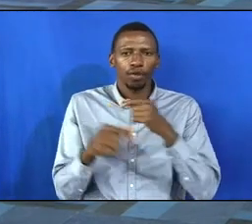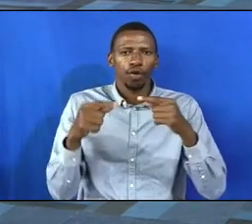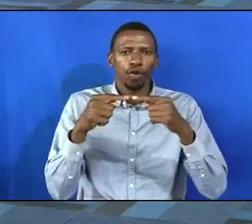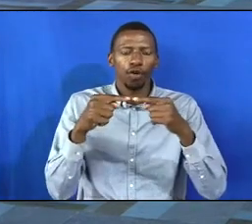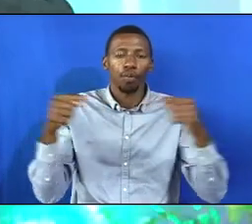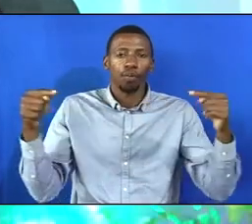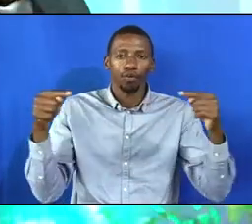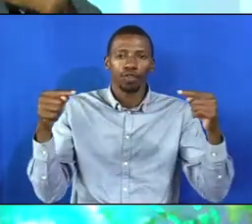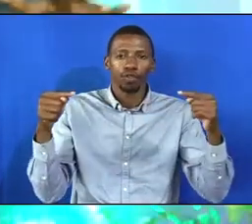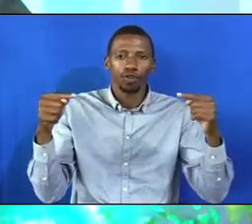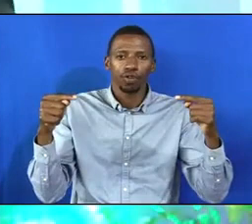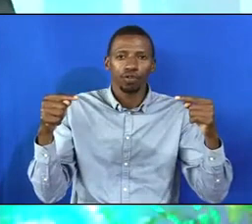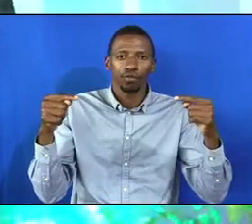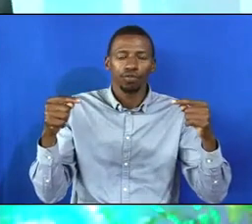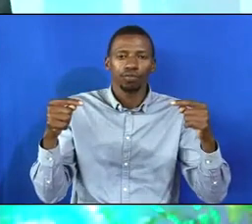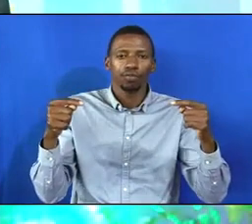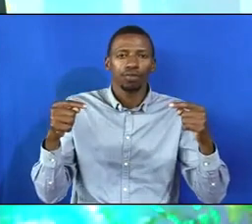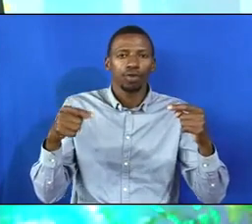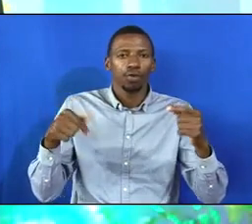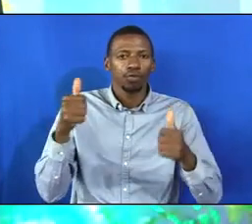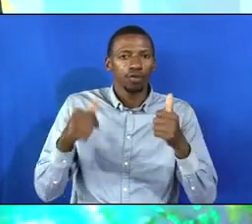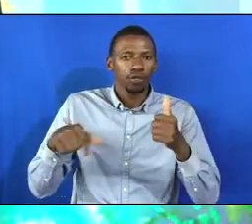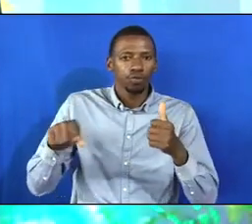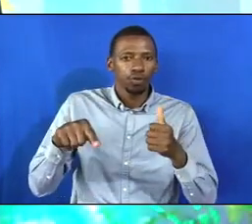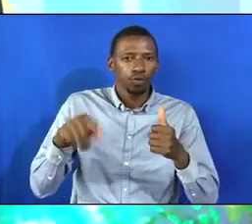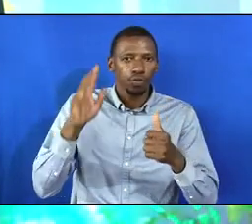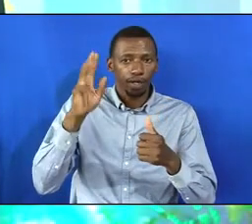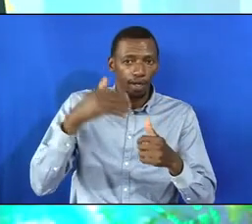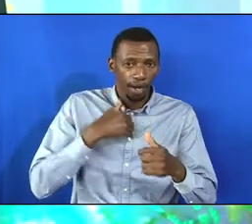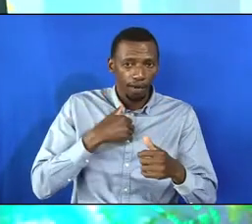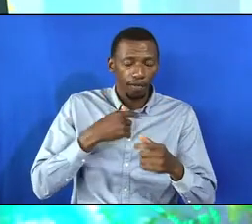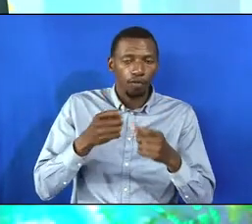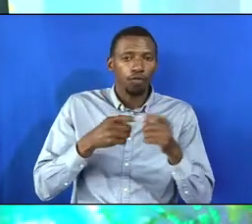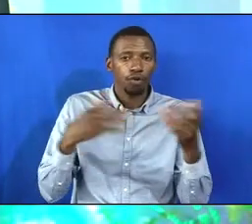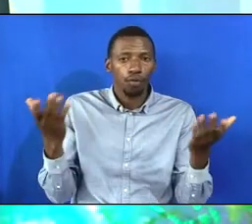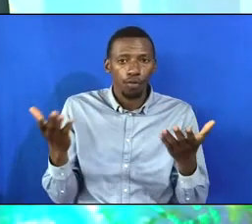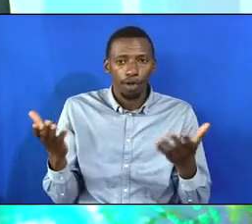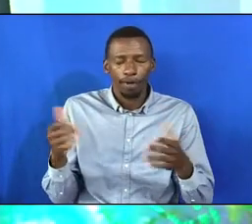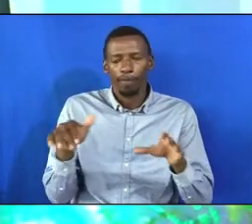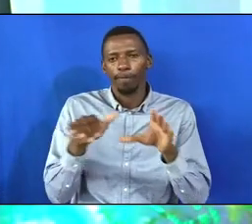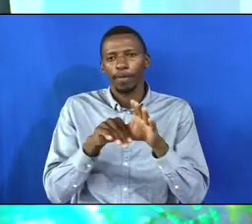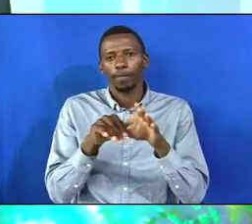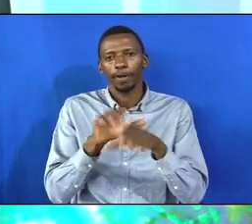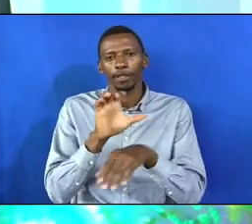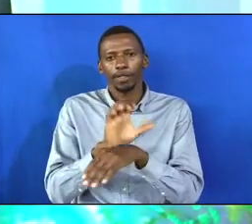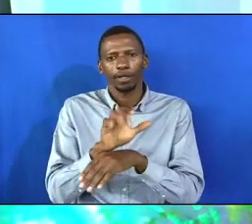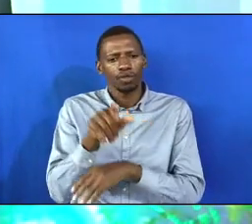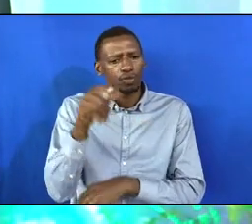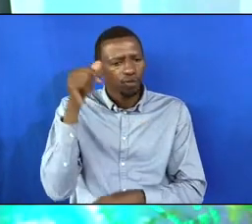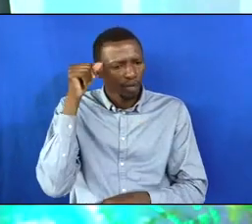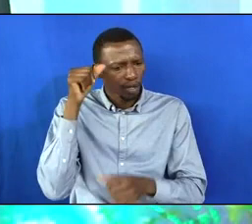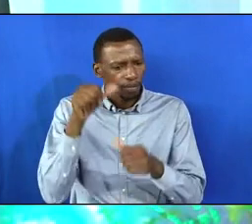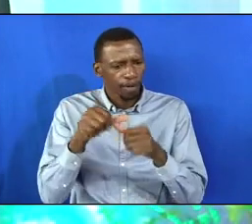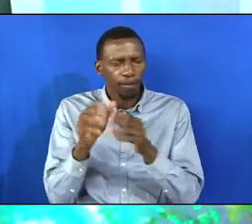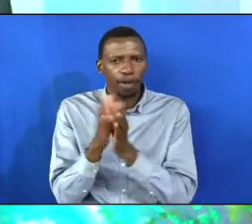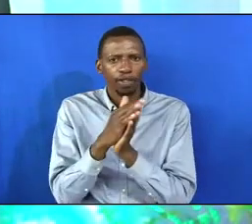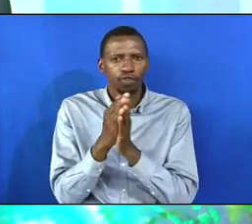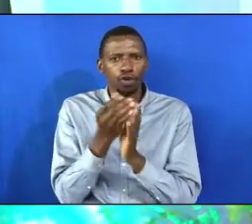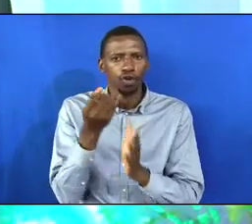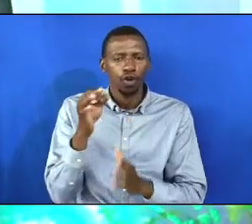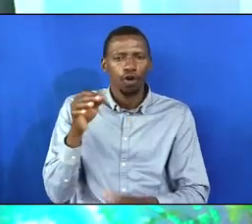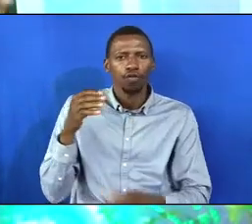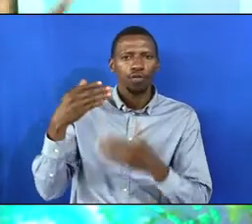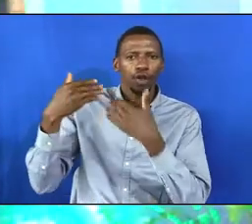is the one that comes from the church members. You remember when the story of that prodigal